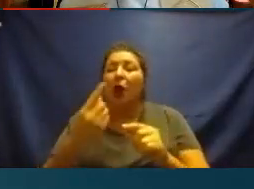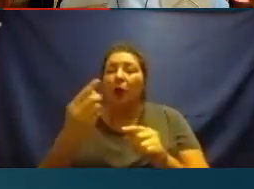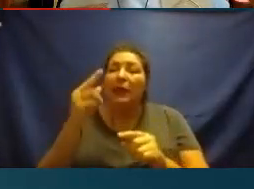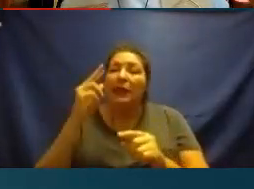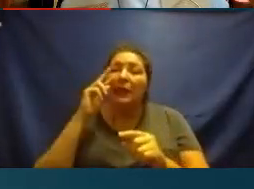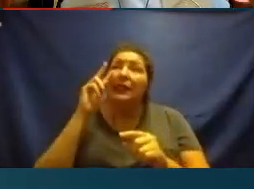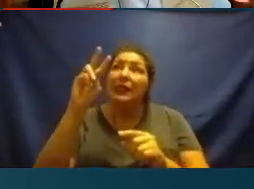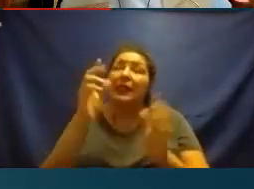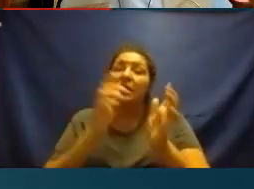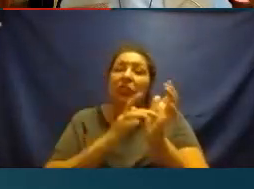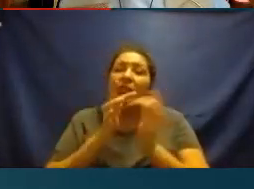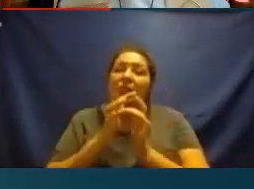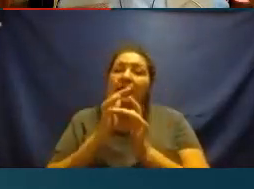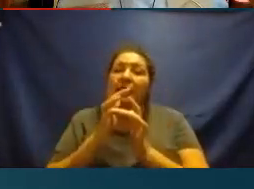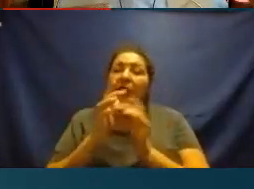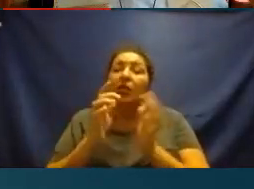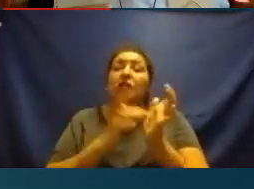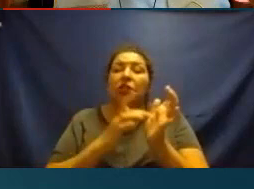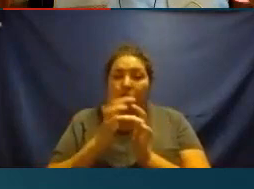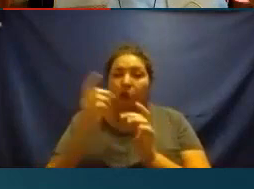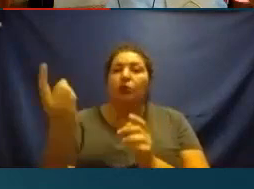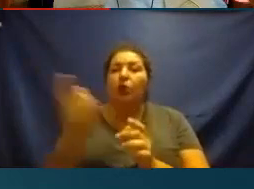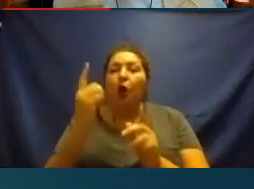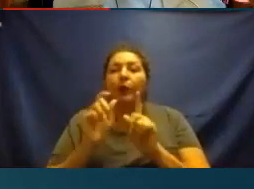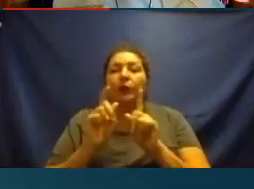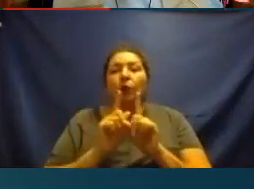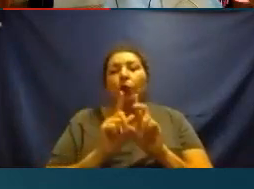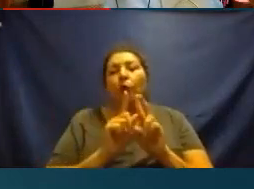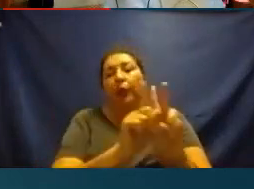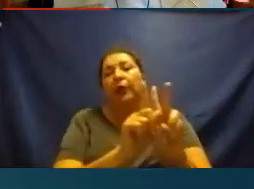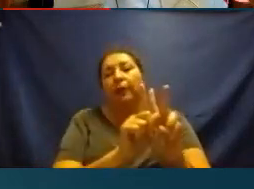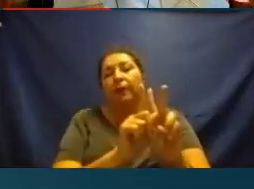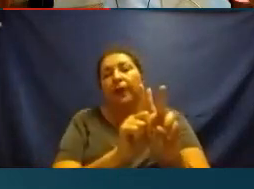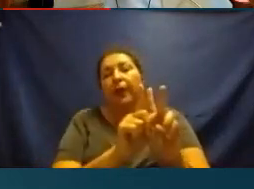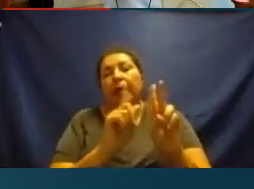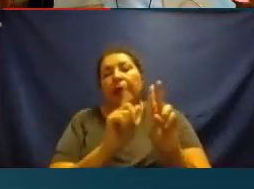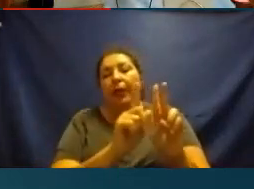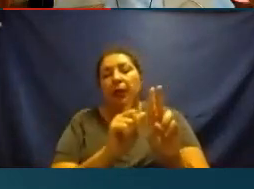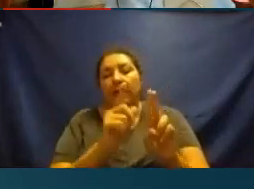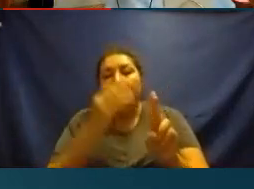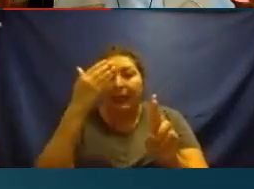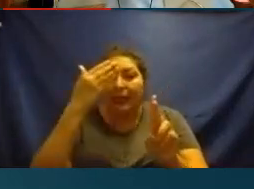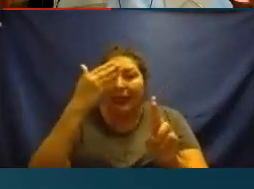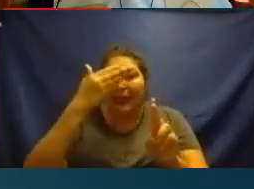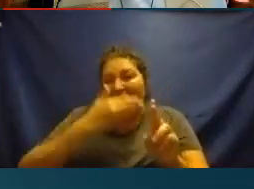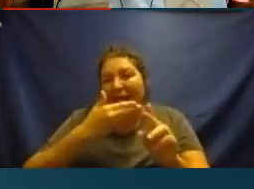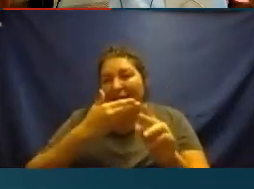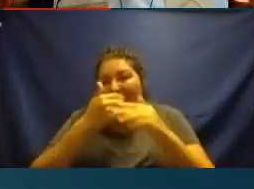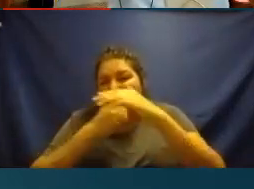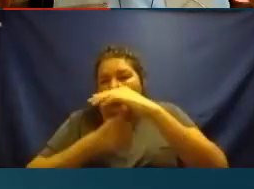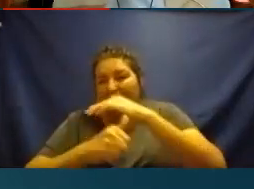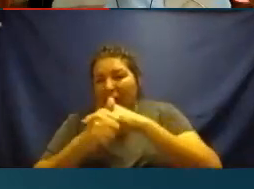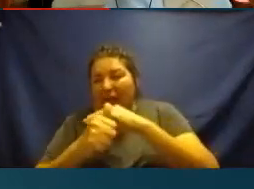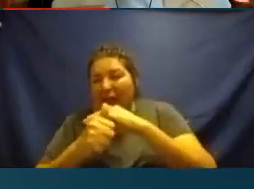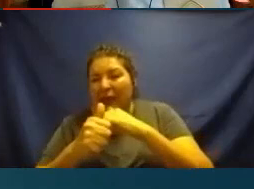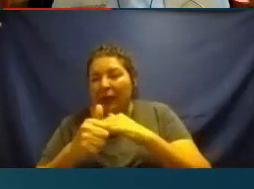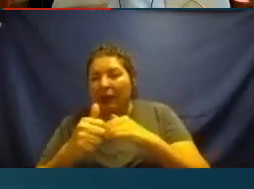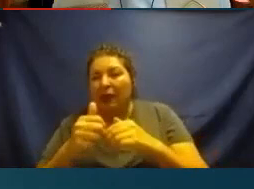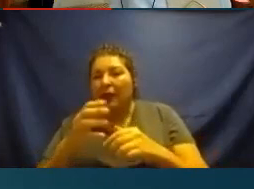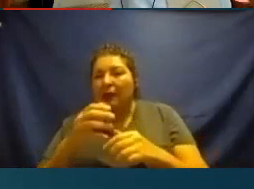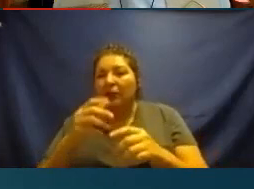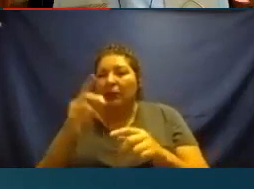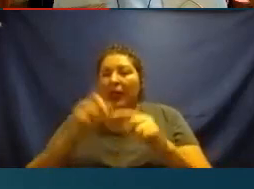always with them. He was with them in disguise on the road as he taught from God's word. He was with them